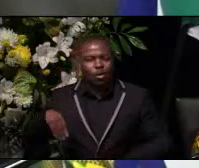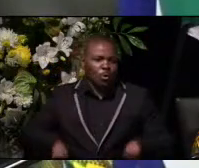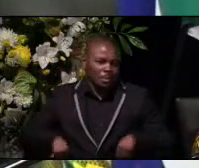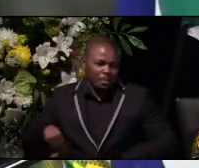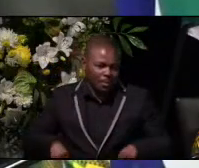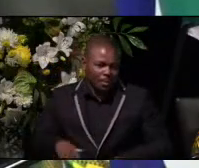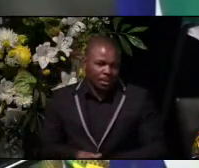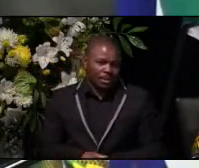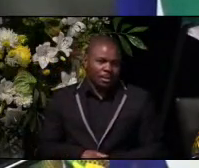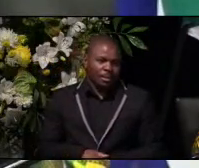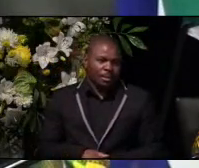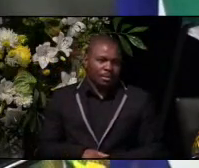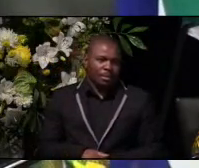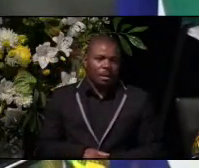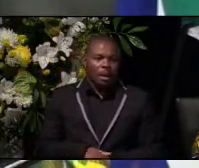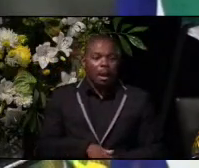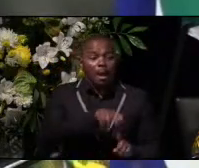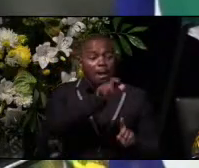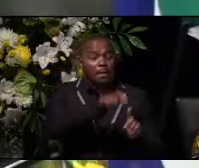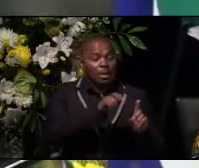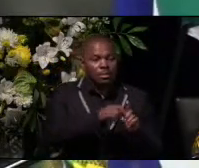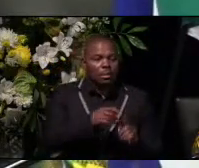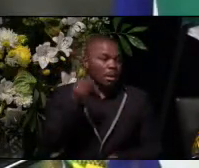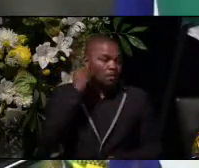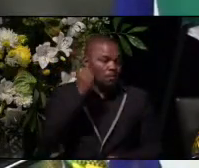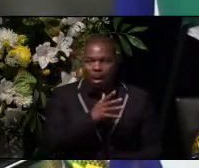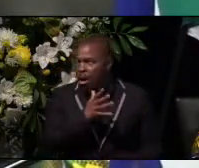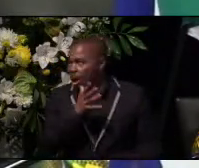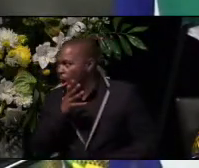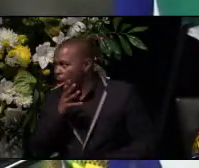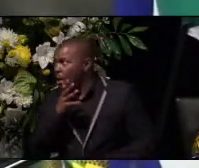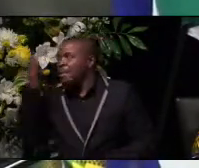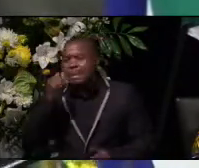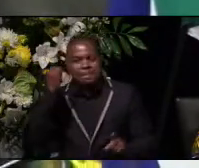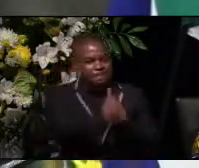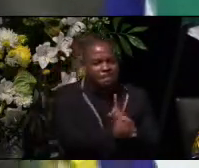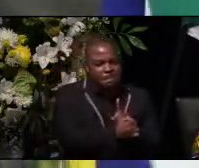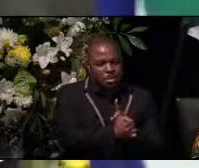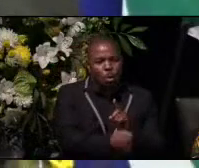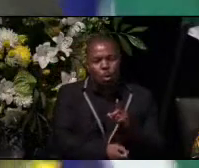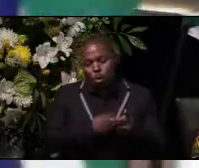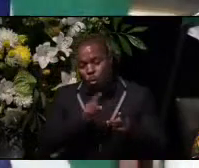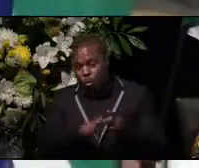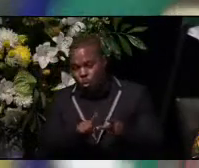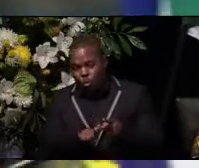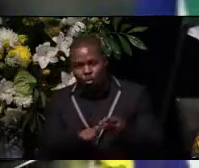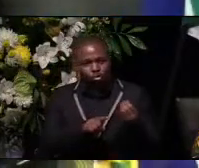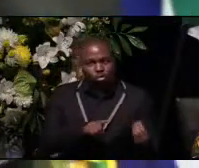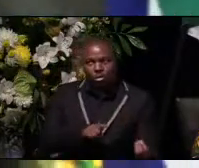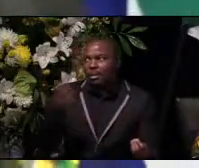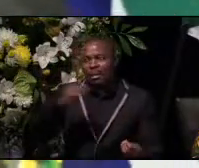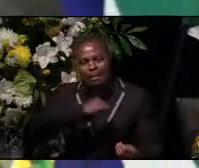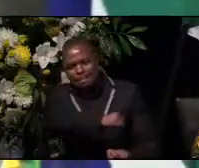whether is the killing of a whistleblower or the kidnapping of a child